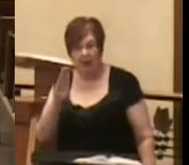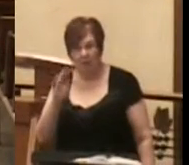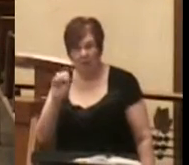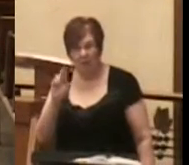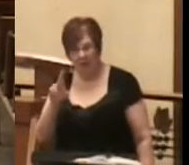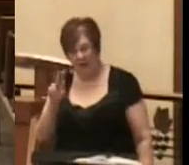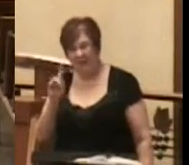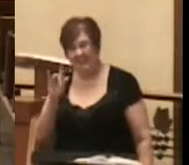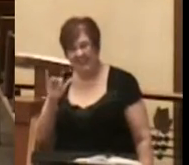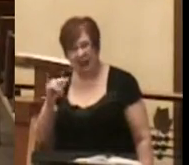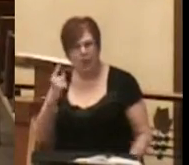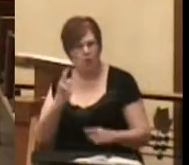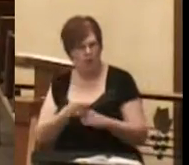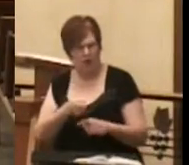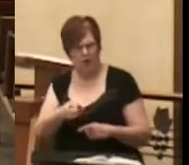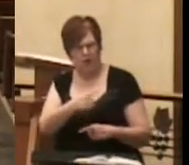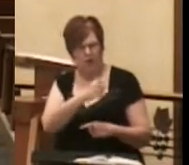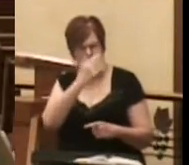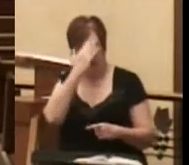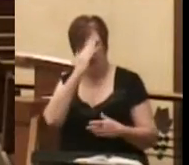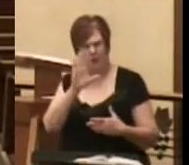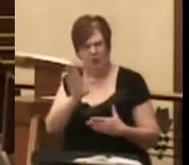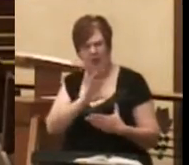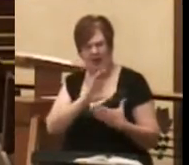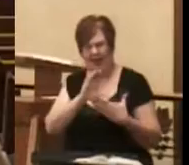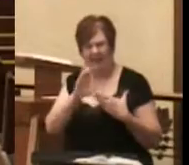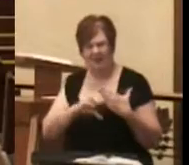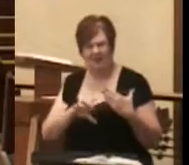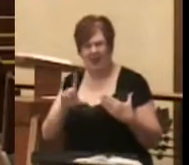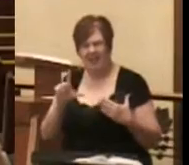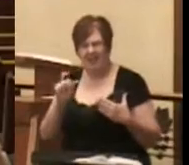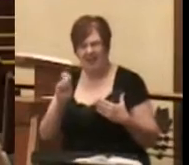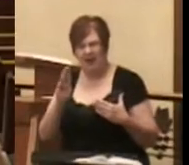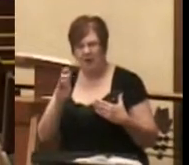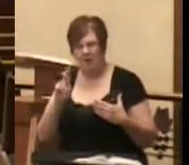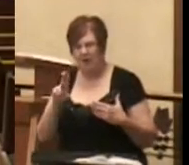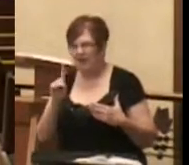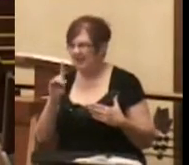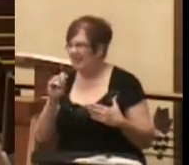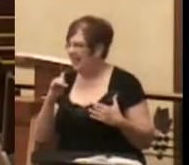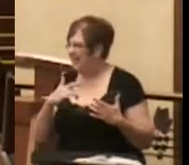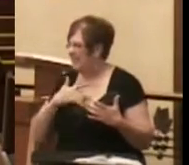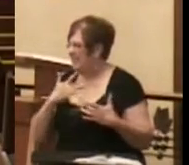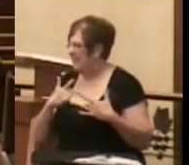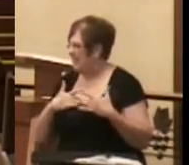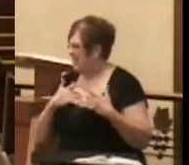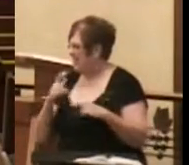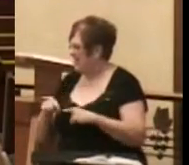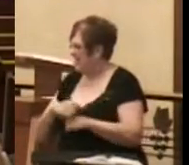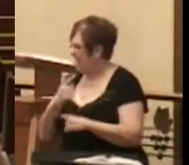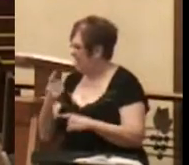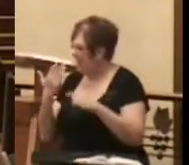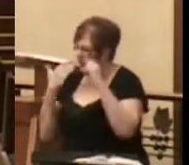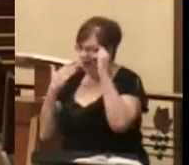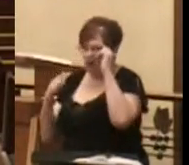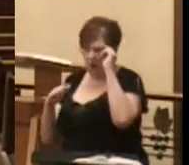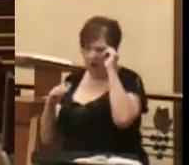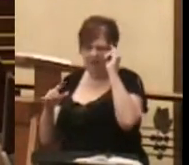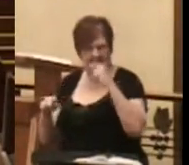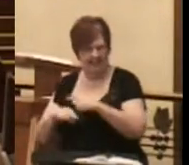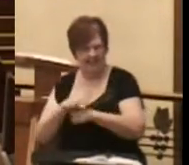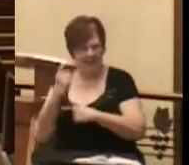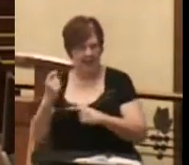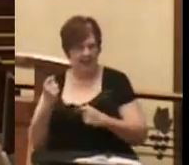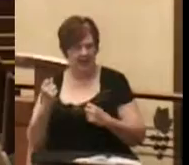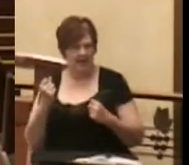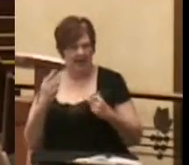You are aware of your calendars. It is Labor Day, and this is a pretty exciting day. Though, I don't know that it's a day that many of us